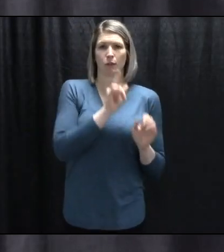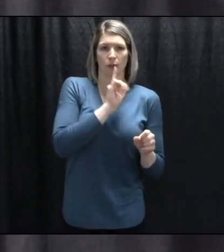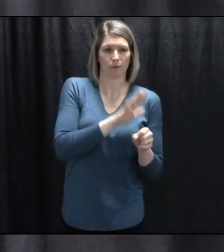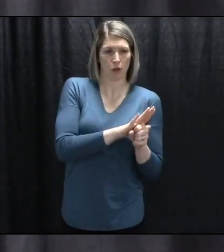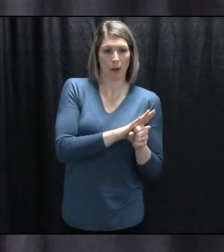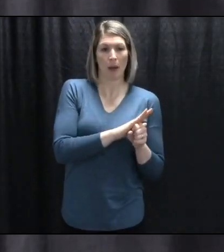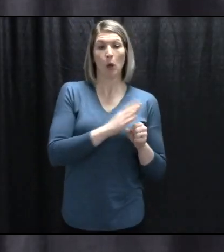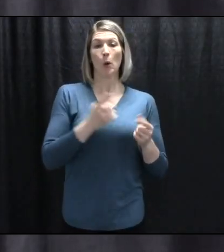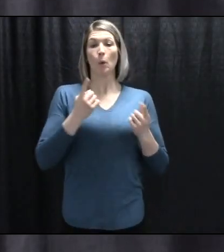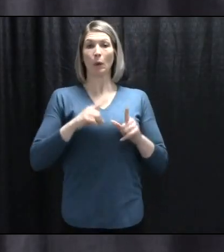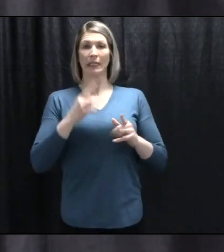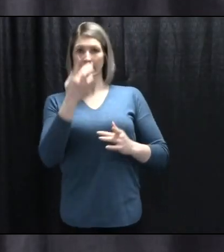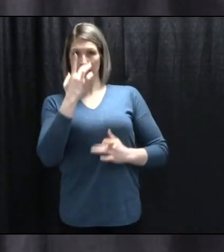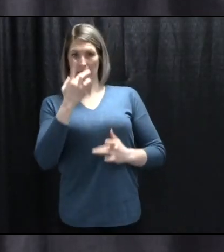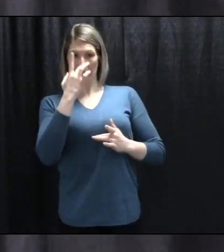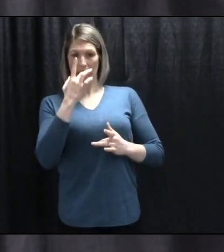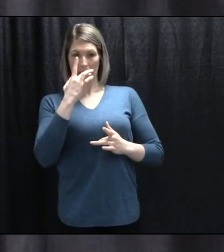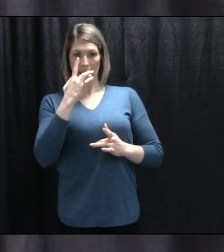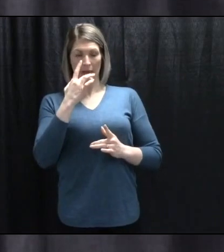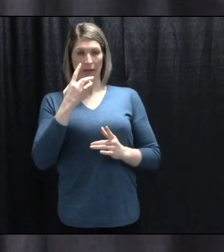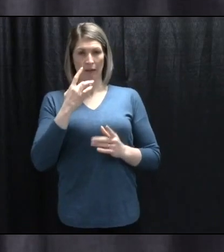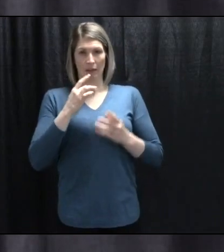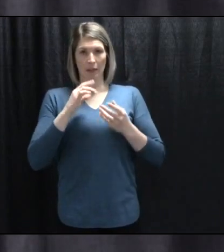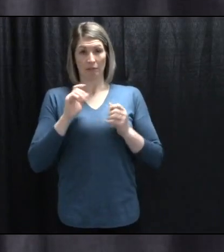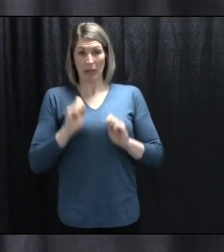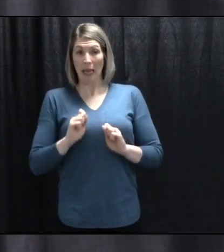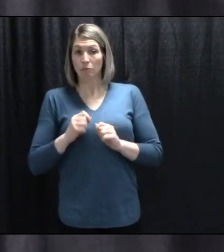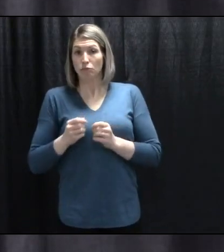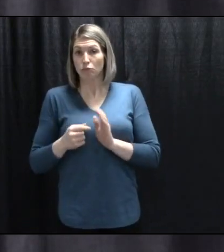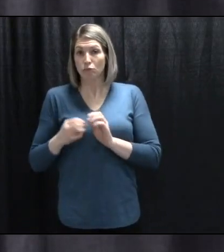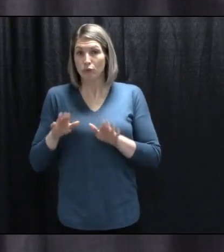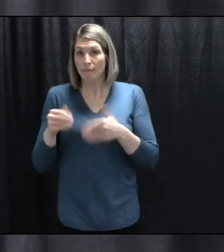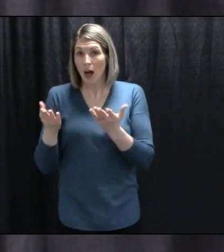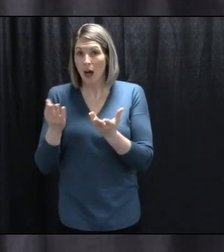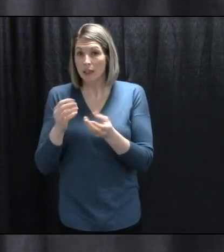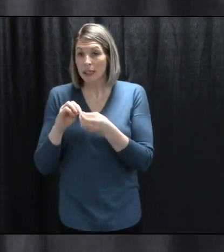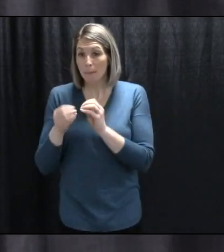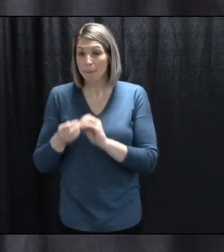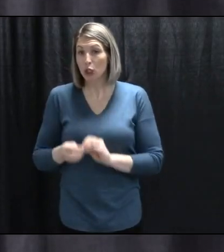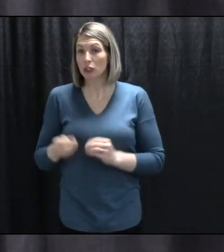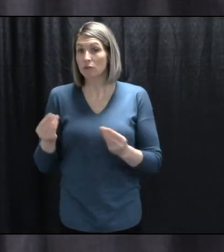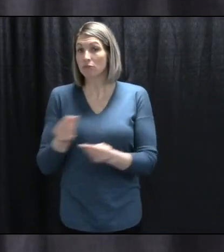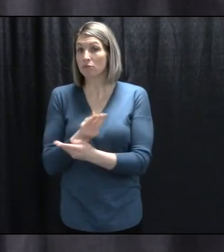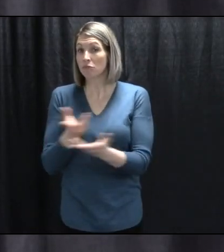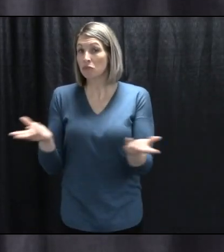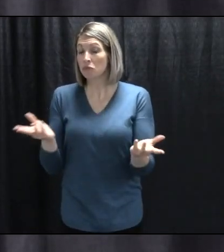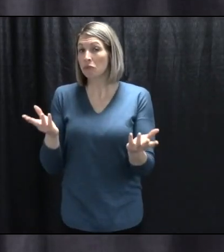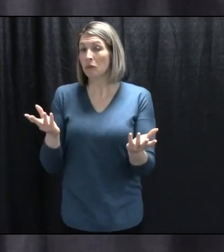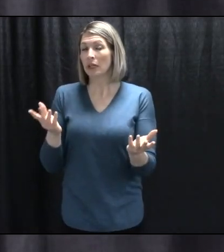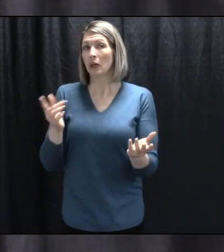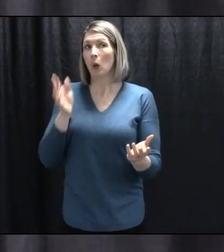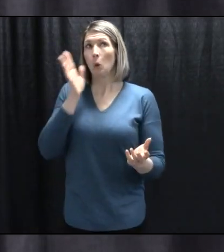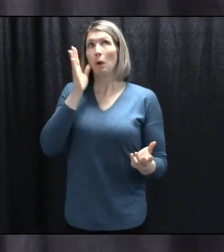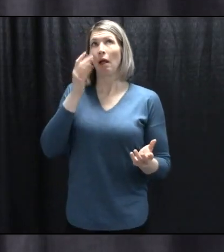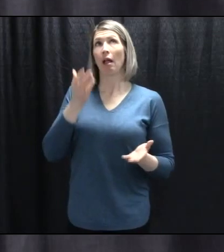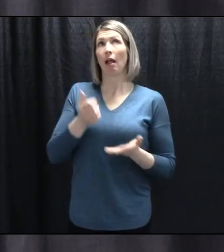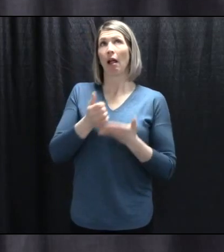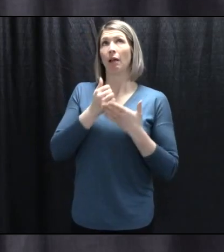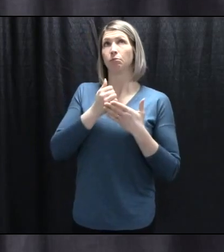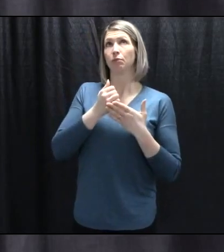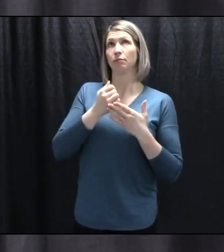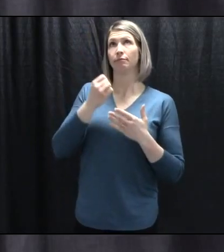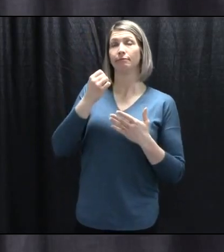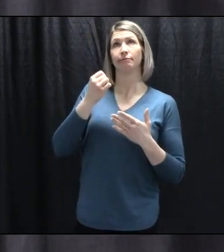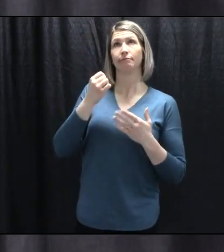I mean, it's certainly something we could provide, I suppose. It's I don't know that it'll add a whole lot of information with regard to our